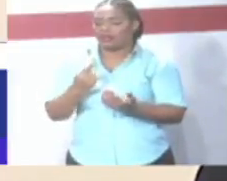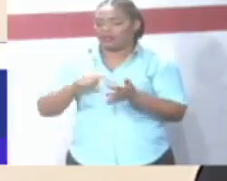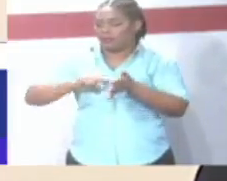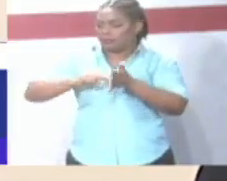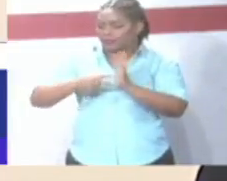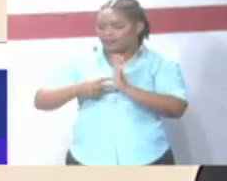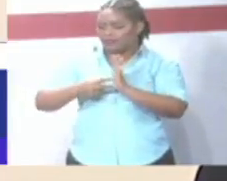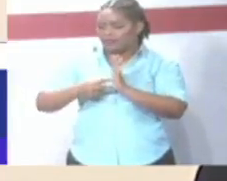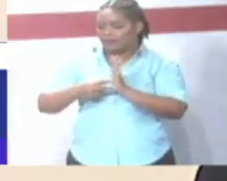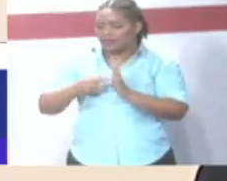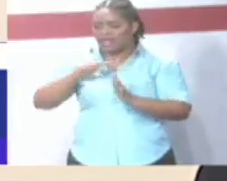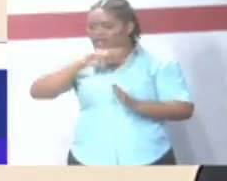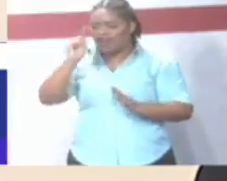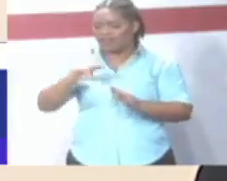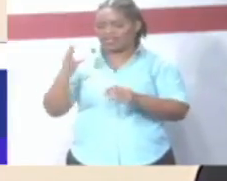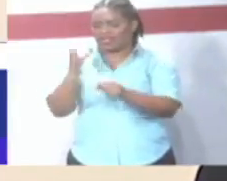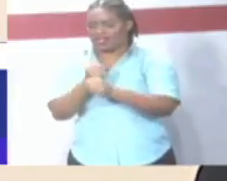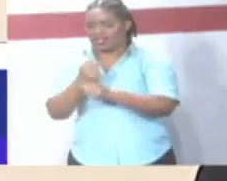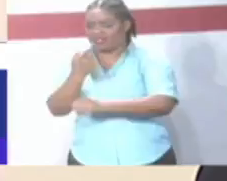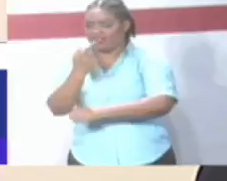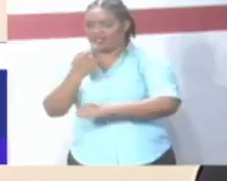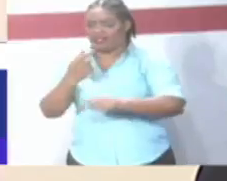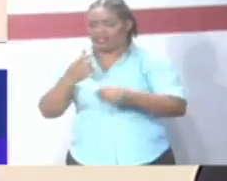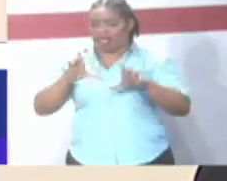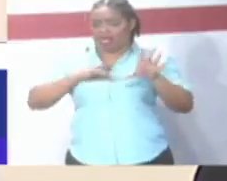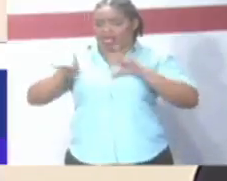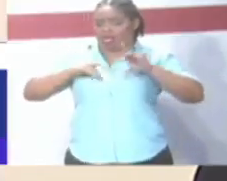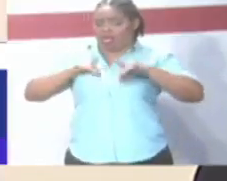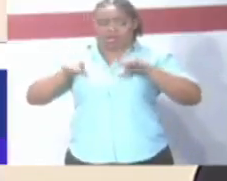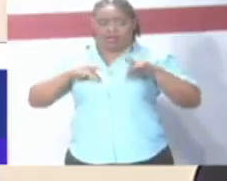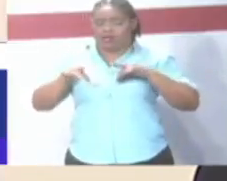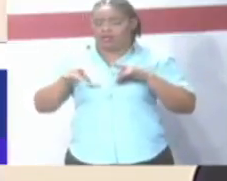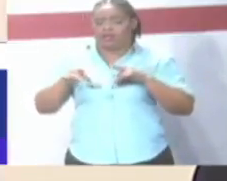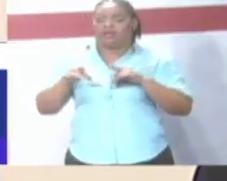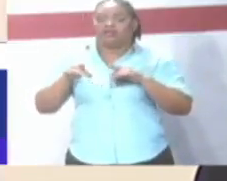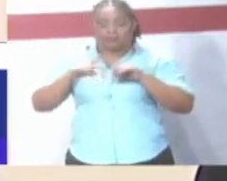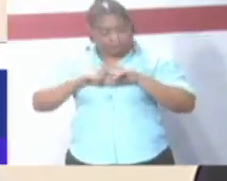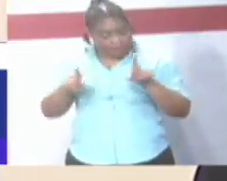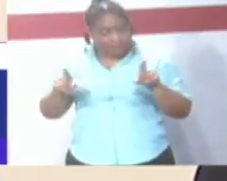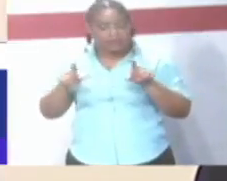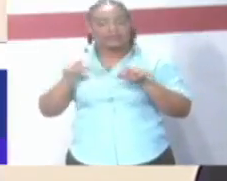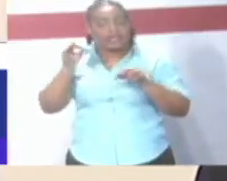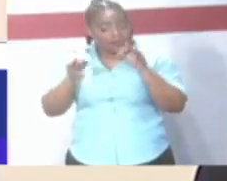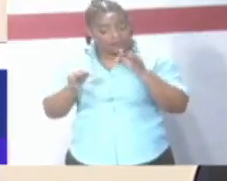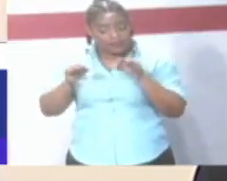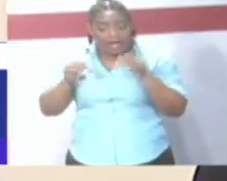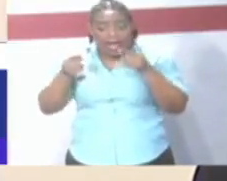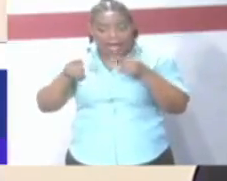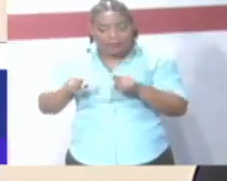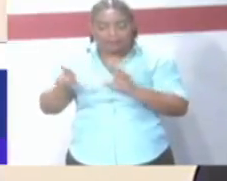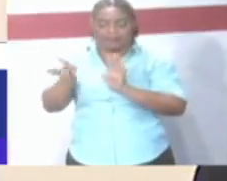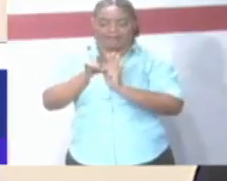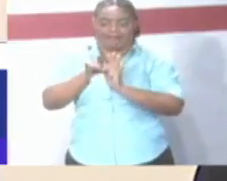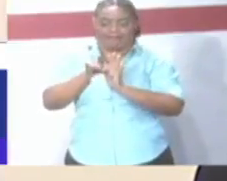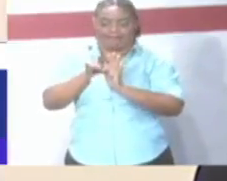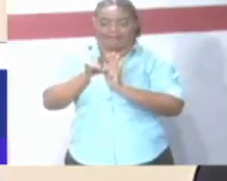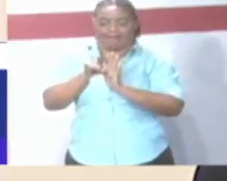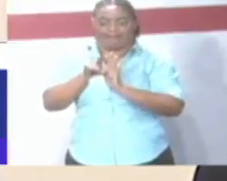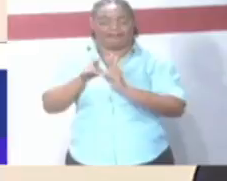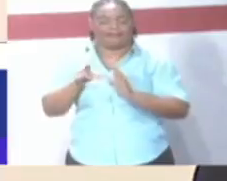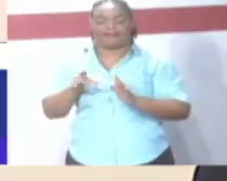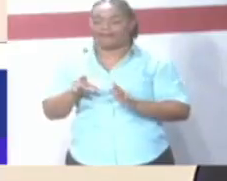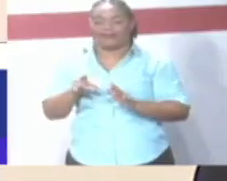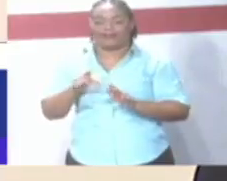say. However, what it promises is that if you do get the virus, you're not going to get severely ill, and it's a very